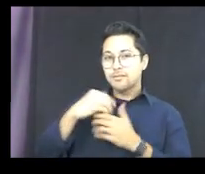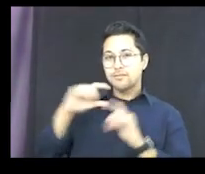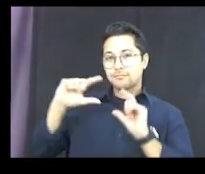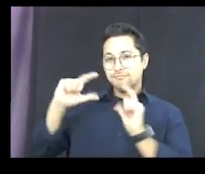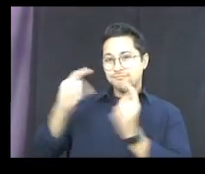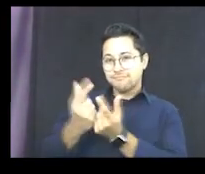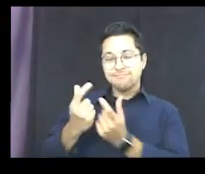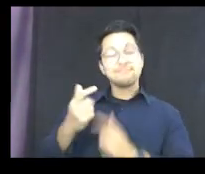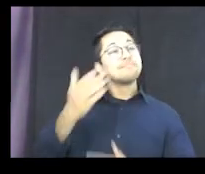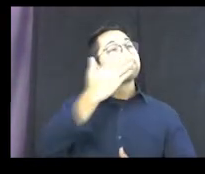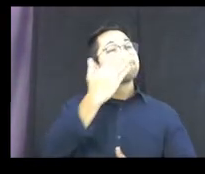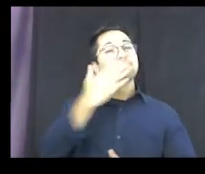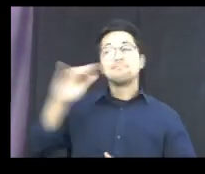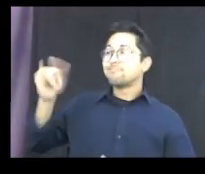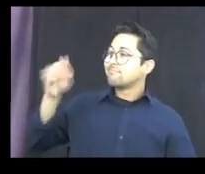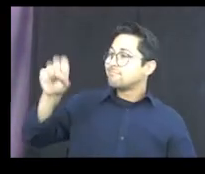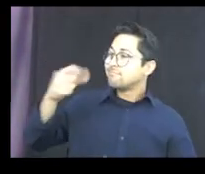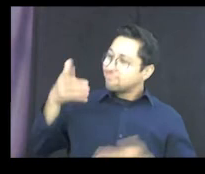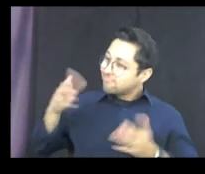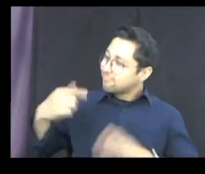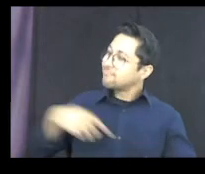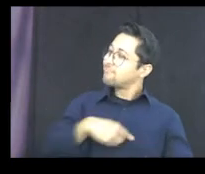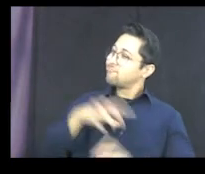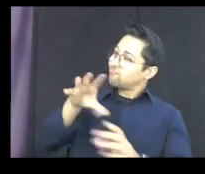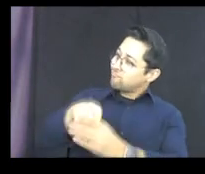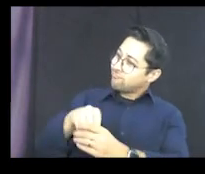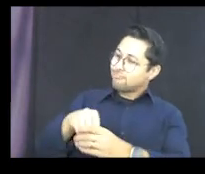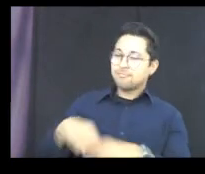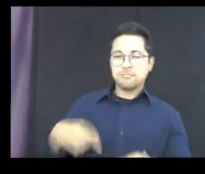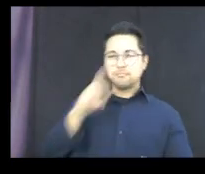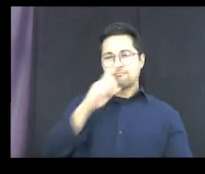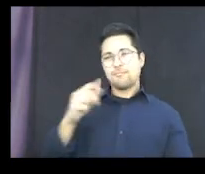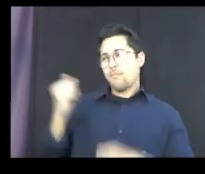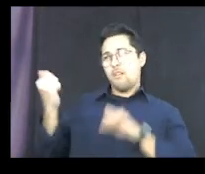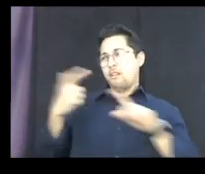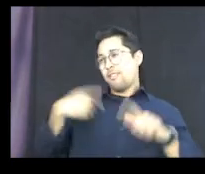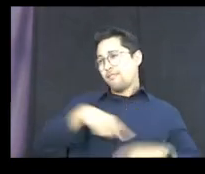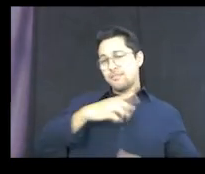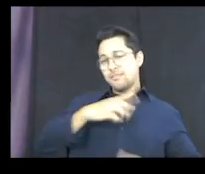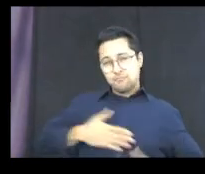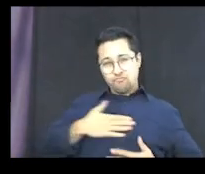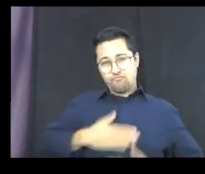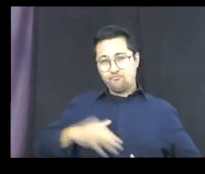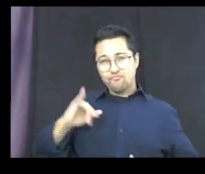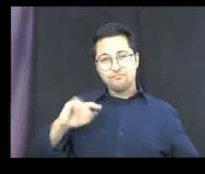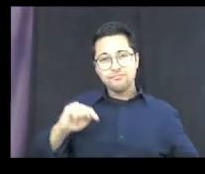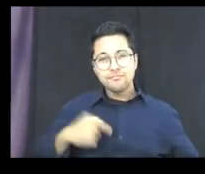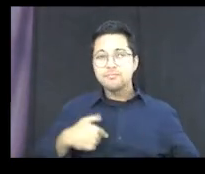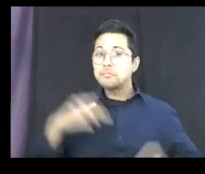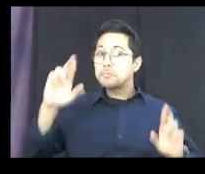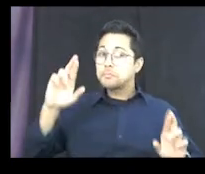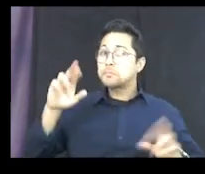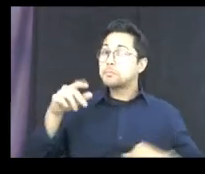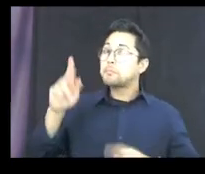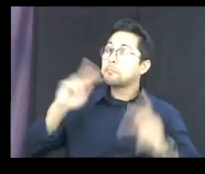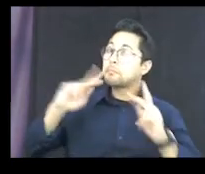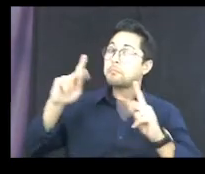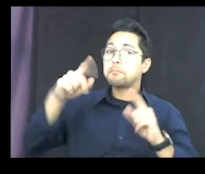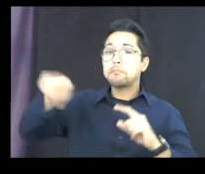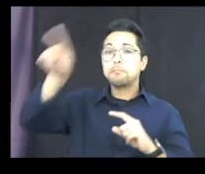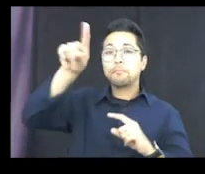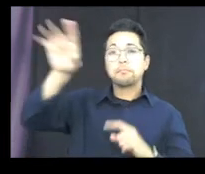Well, thank you, James, for letting us participate. We really, all of us appreciate it. I hope that the people